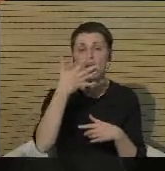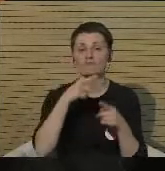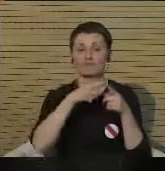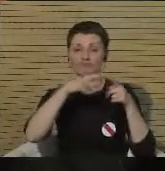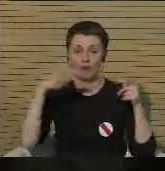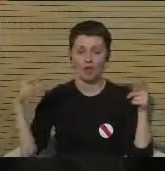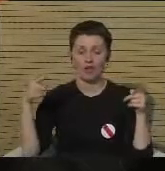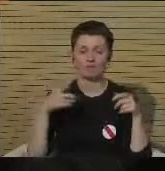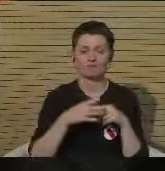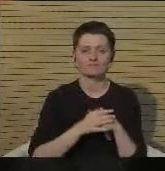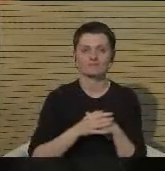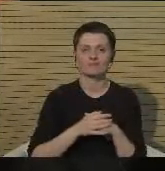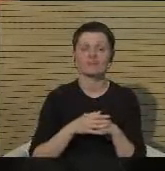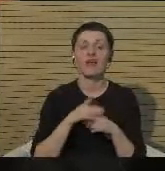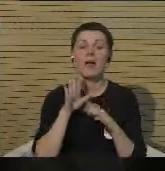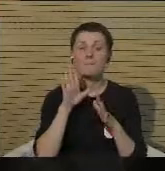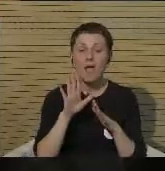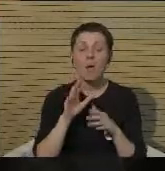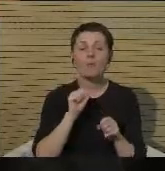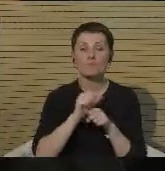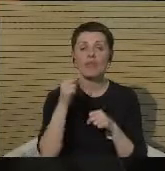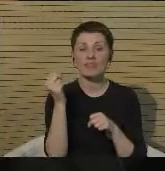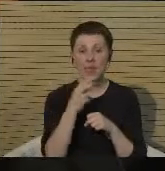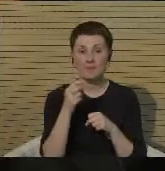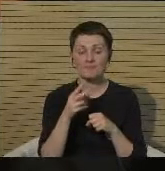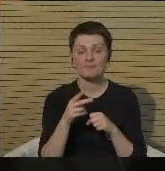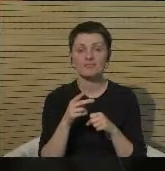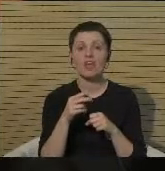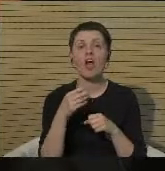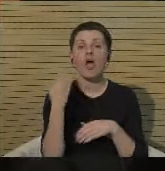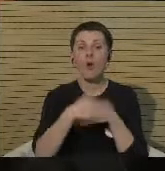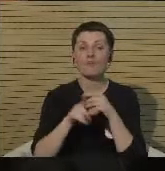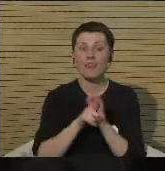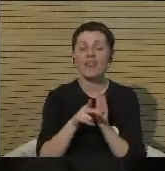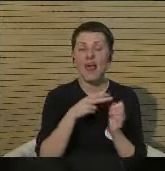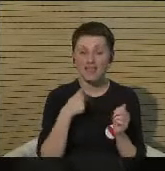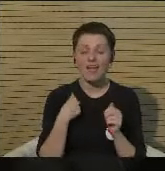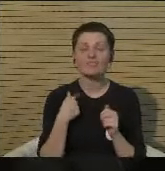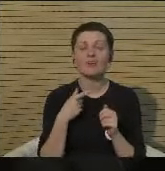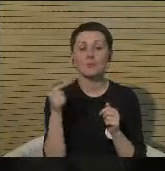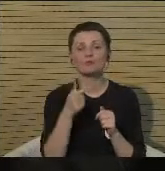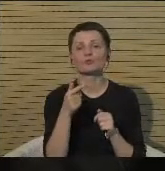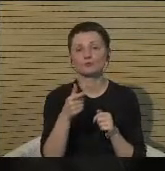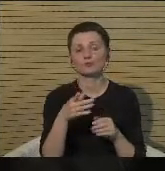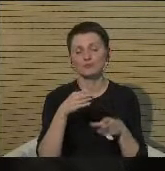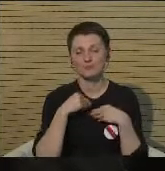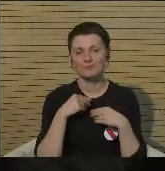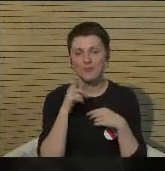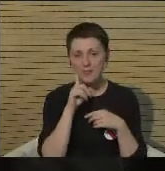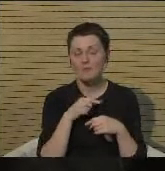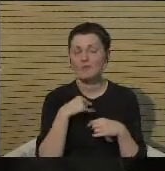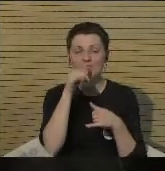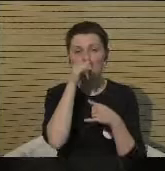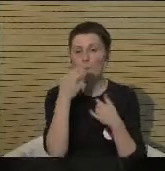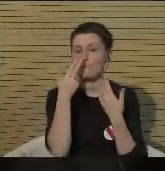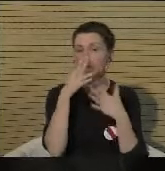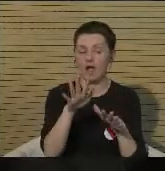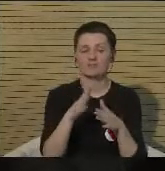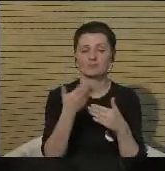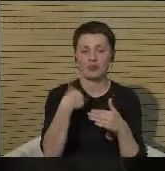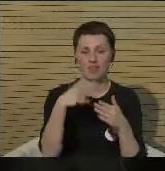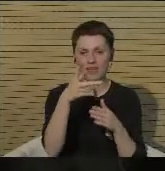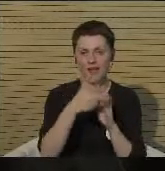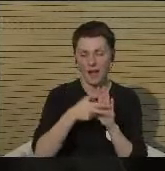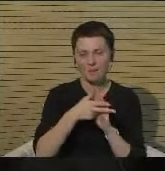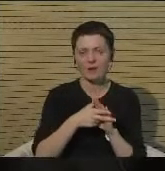7 meters times 5 meters. These were to be final captions.